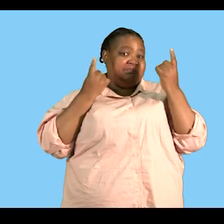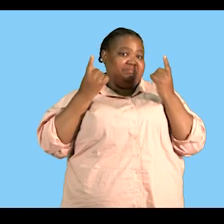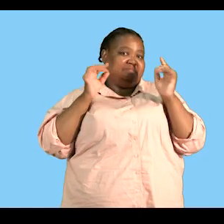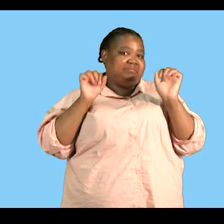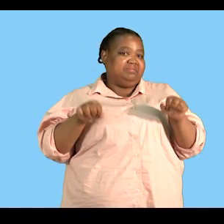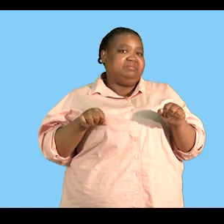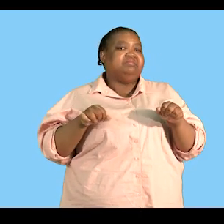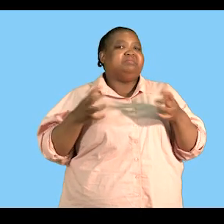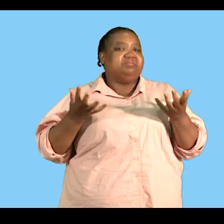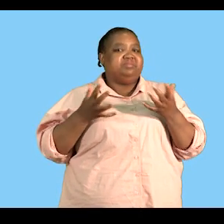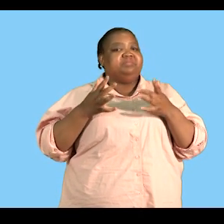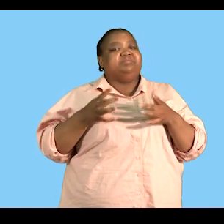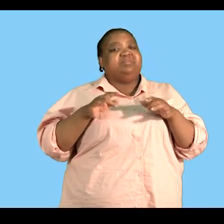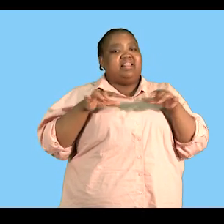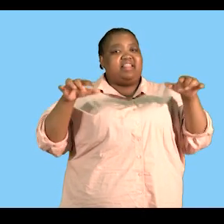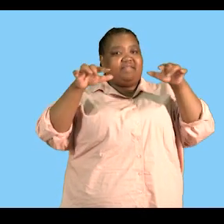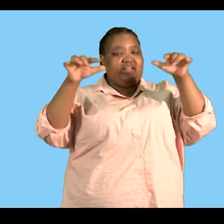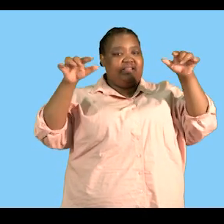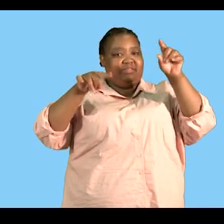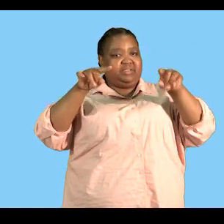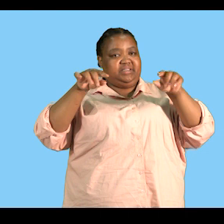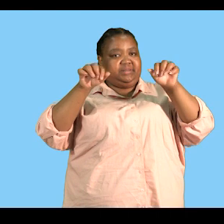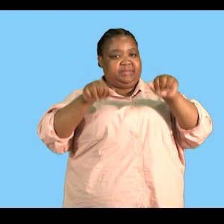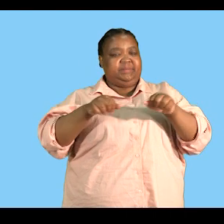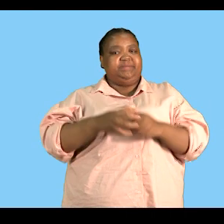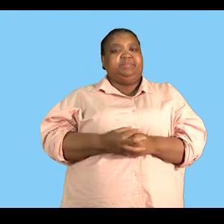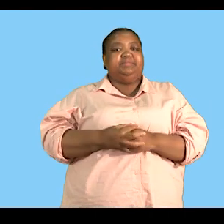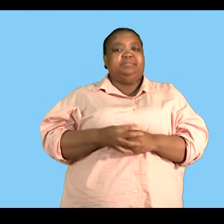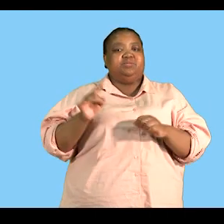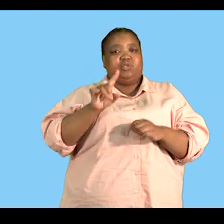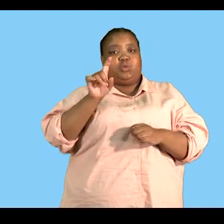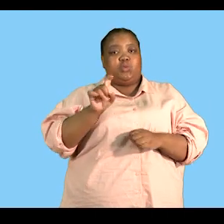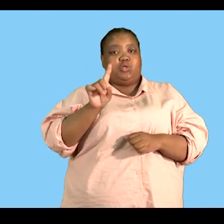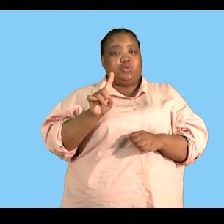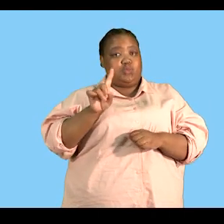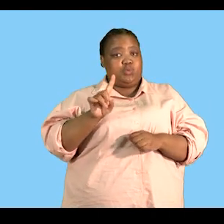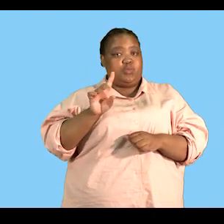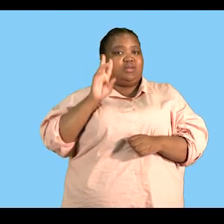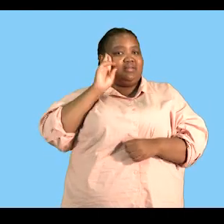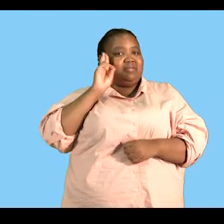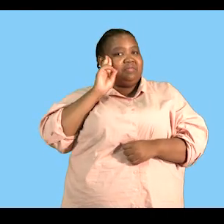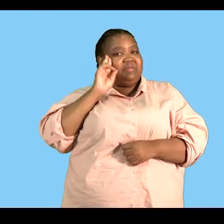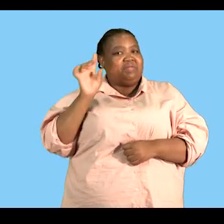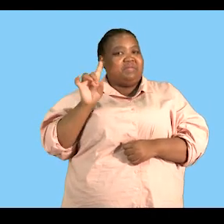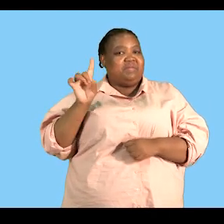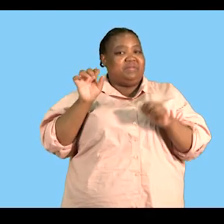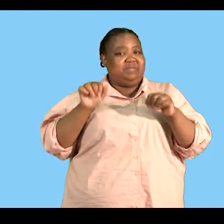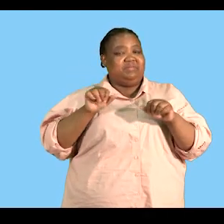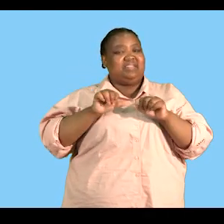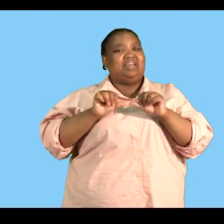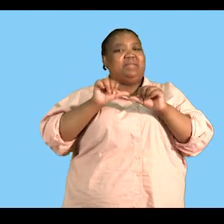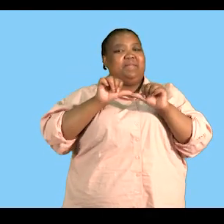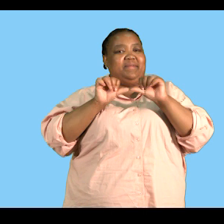is your taxonomy levels. Now, when we look at question 1, remember question 1 is